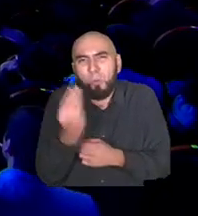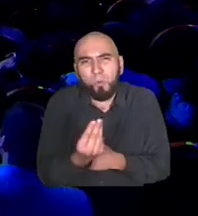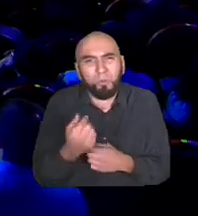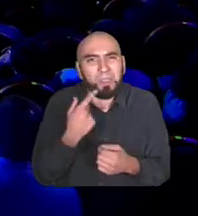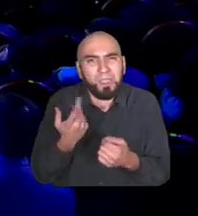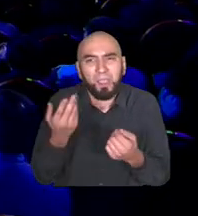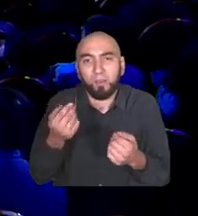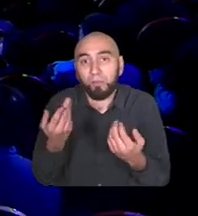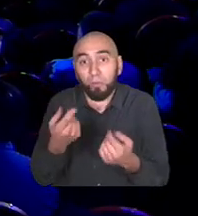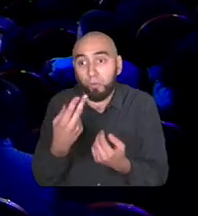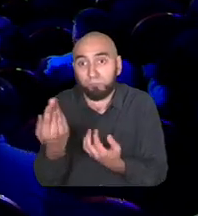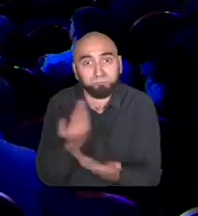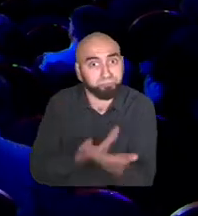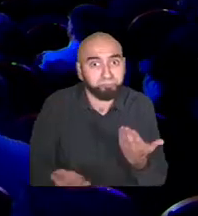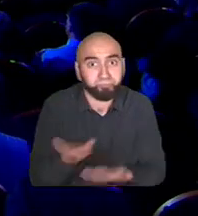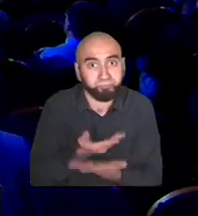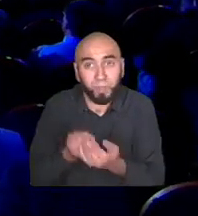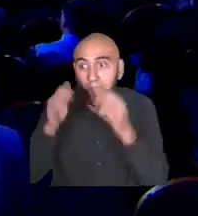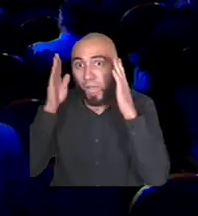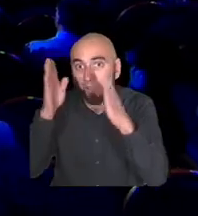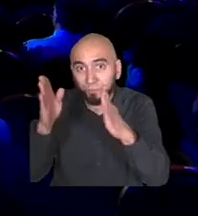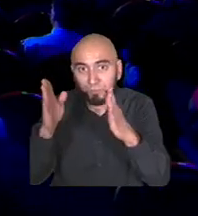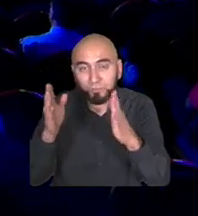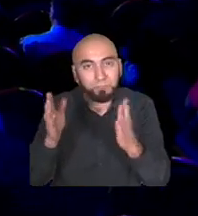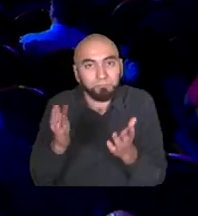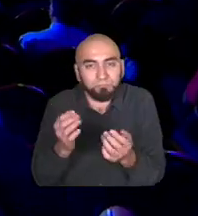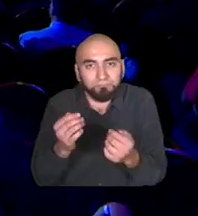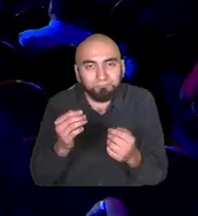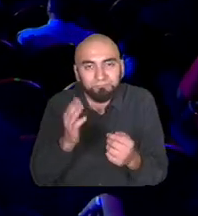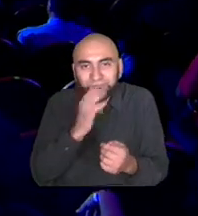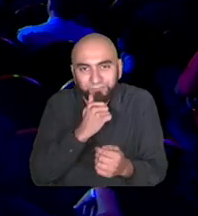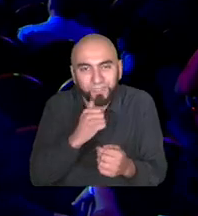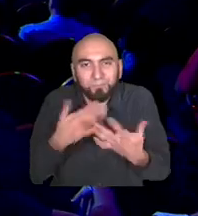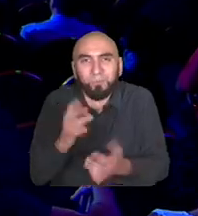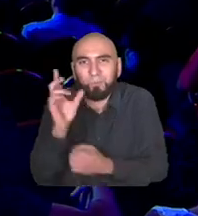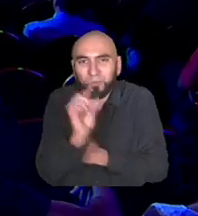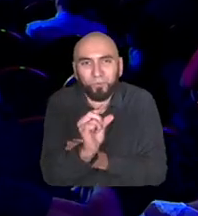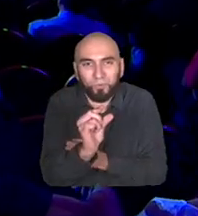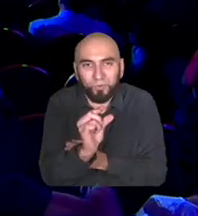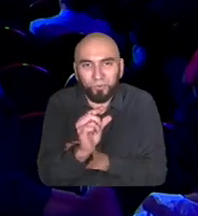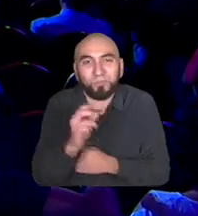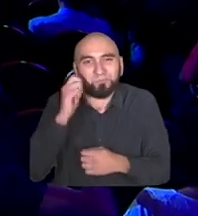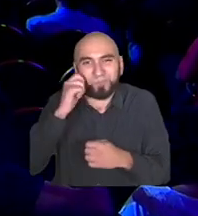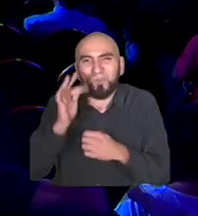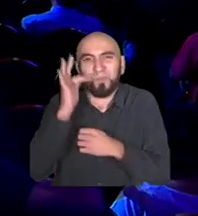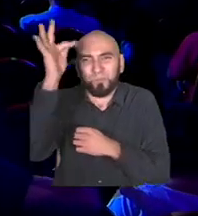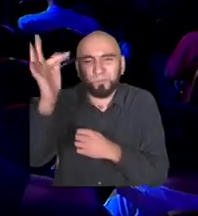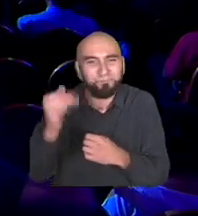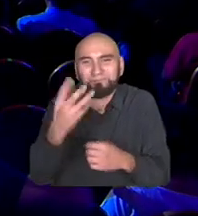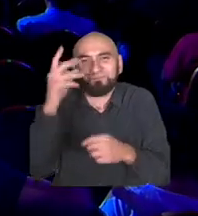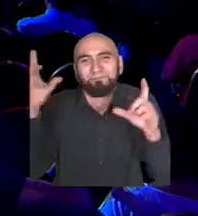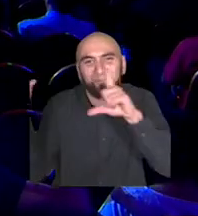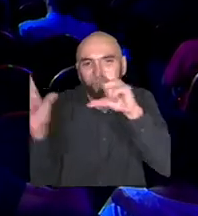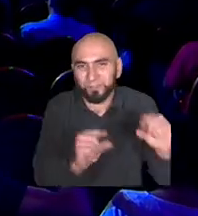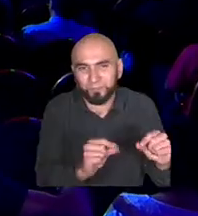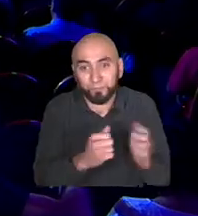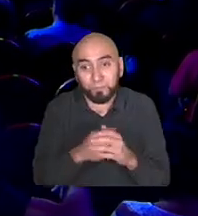will make or break our future. These papers were written in the 80s and 90s.